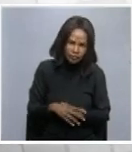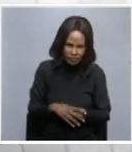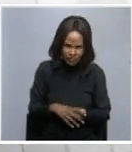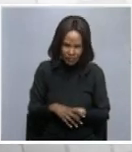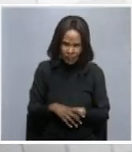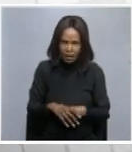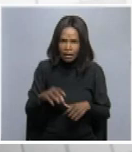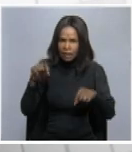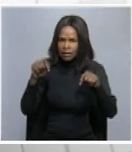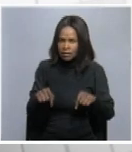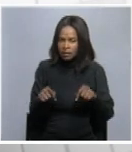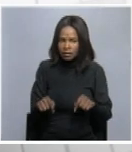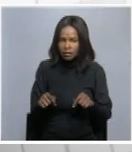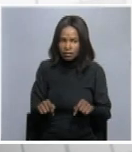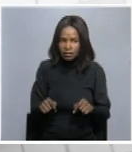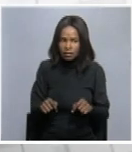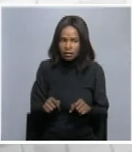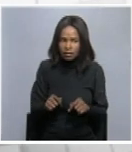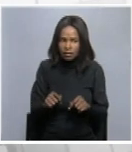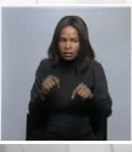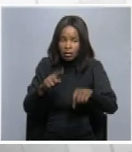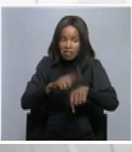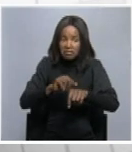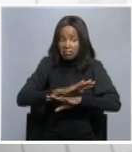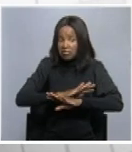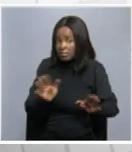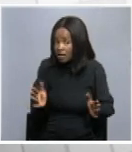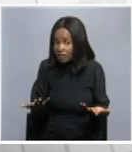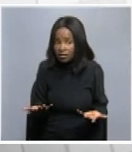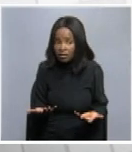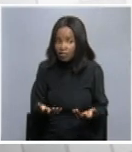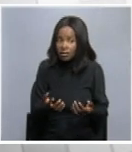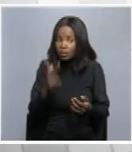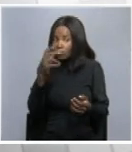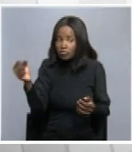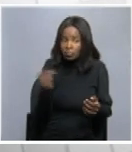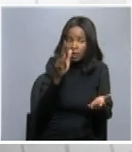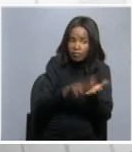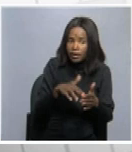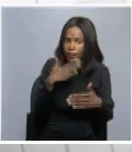What happens if no appointment is made before the 31st of July?